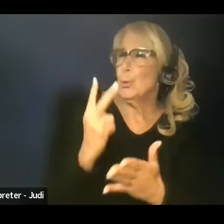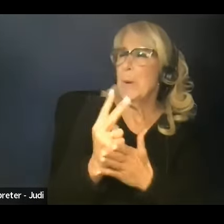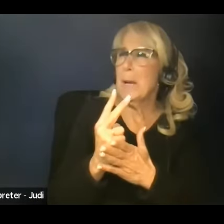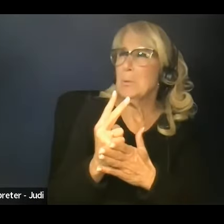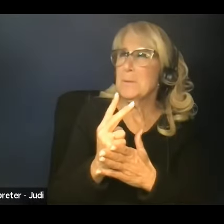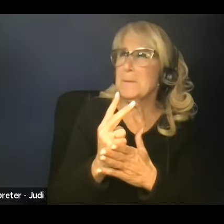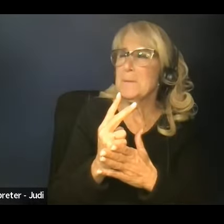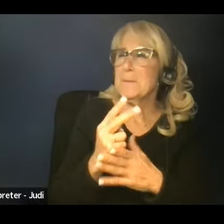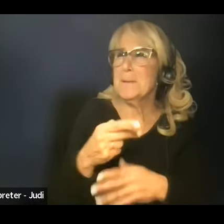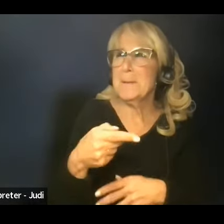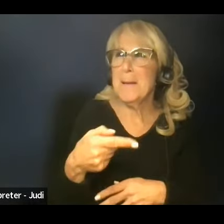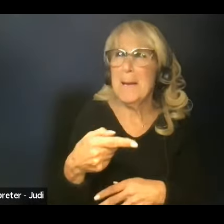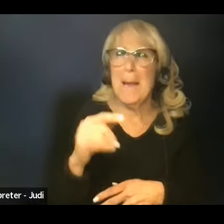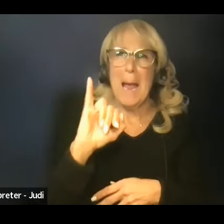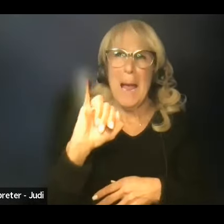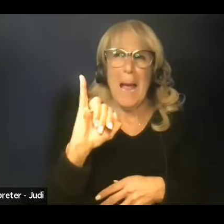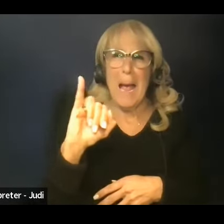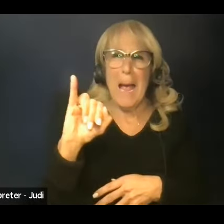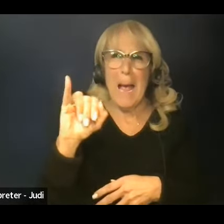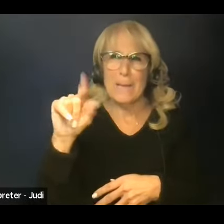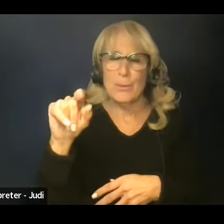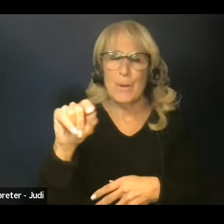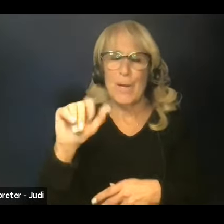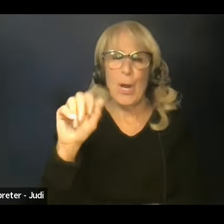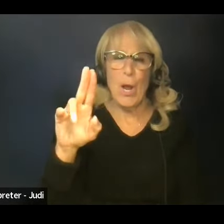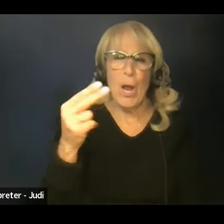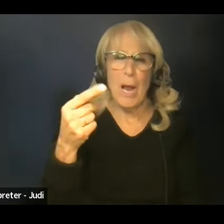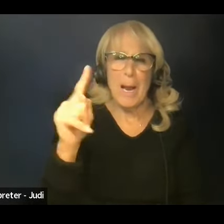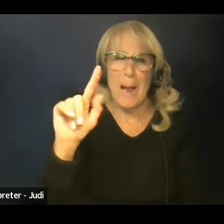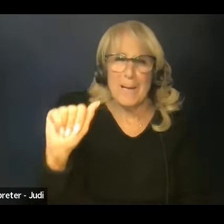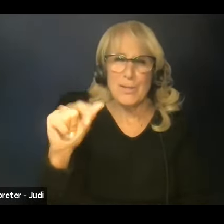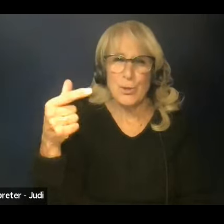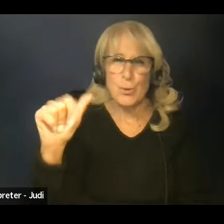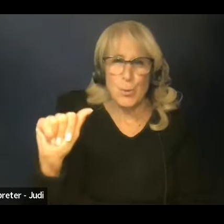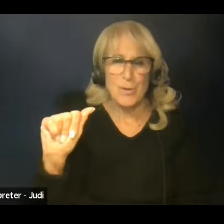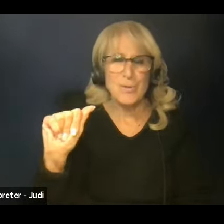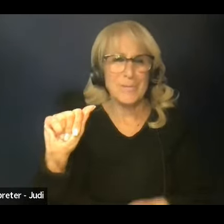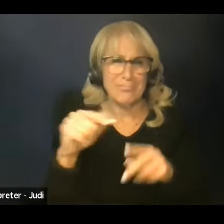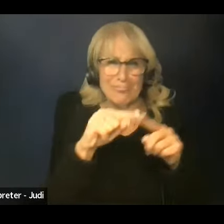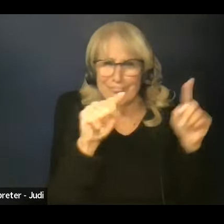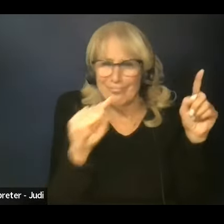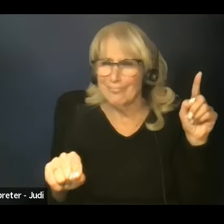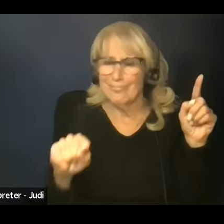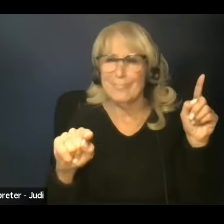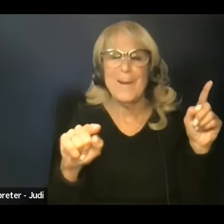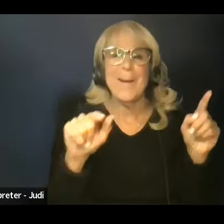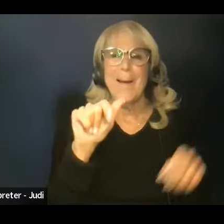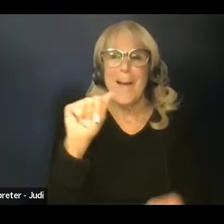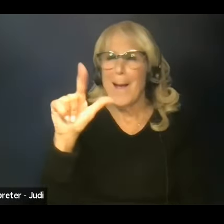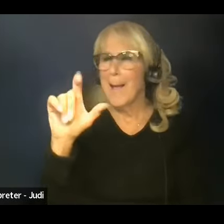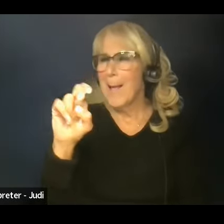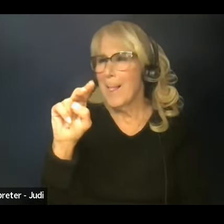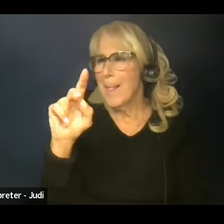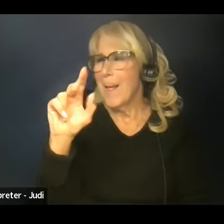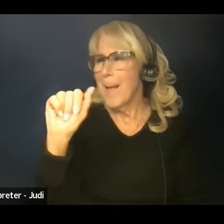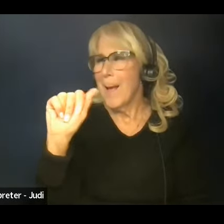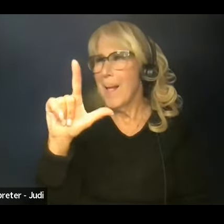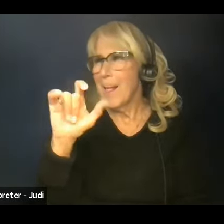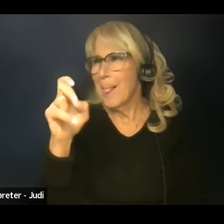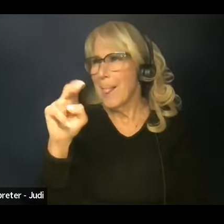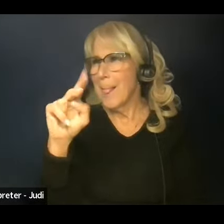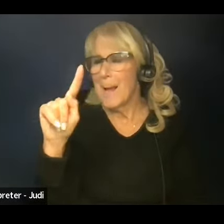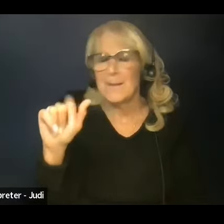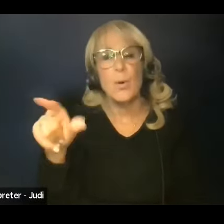Augusta, Georgia here from Atlanta. And we know that there are many parts of the South that have some of the highest levels of